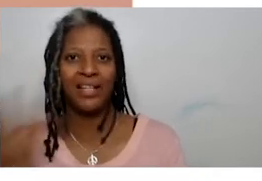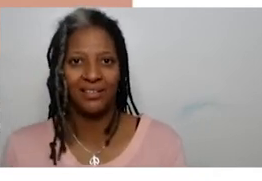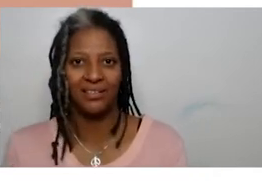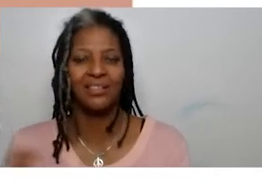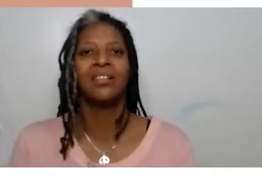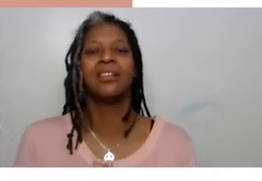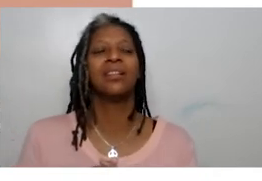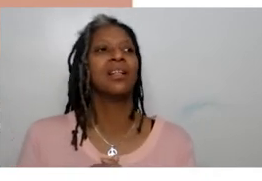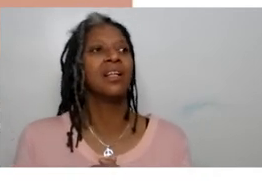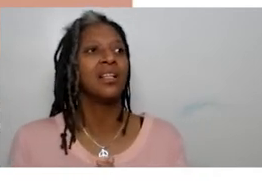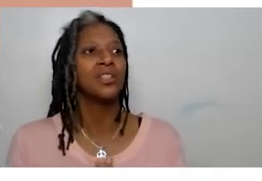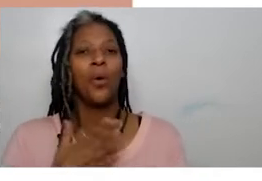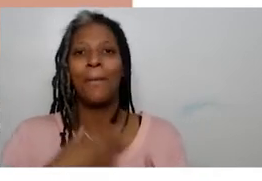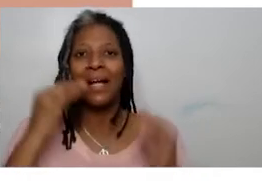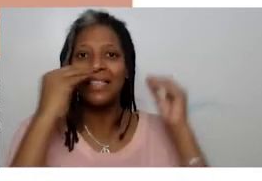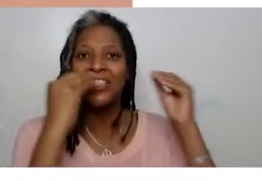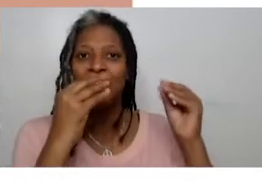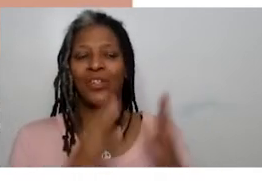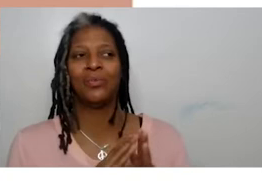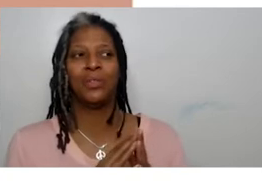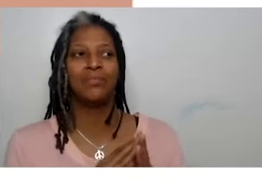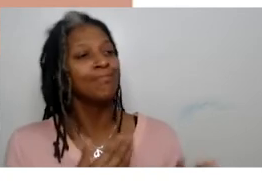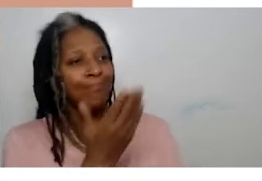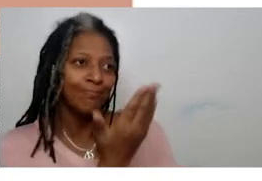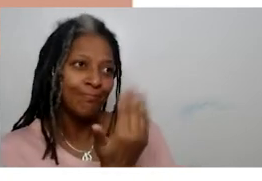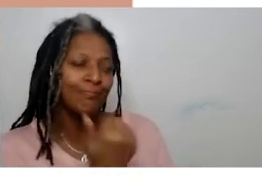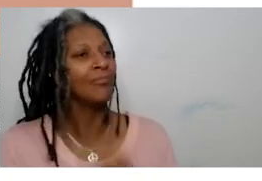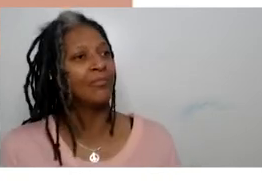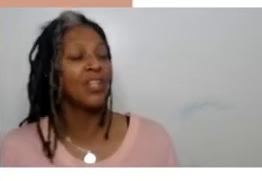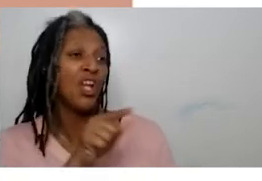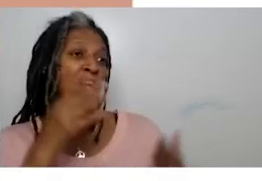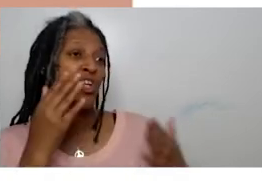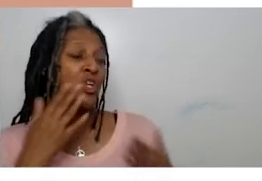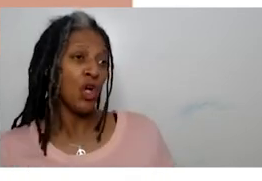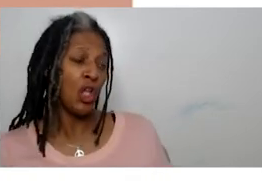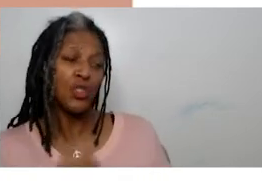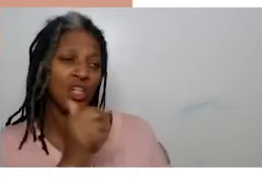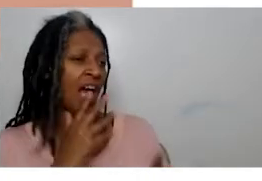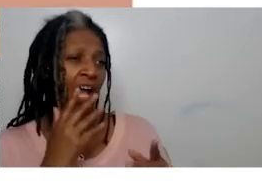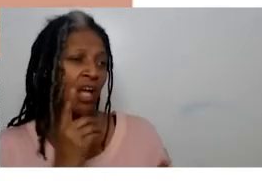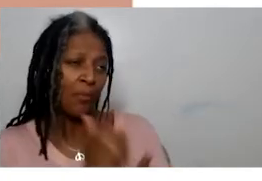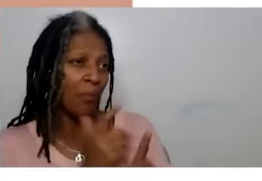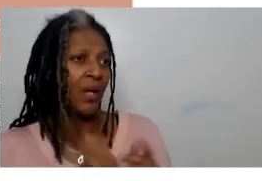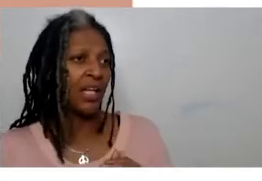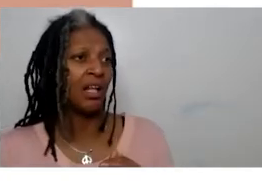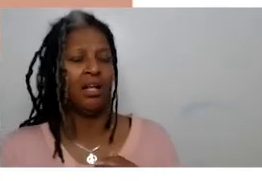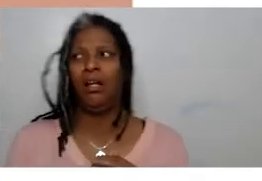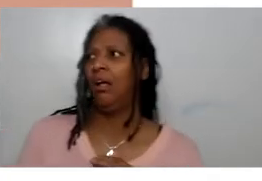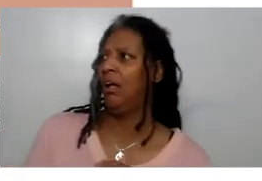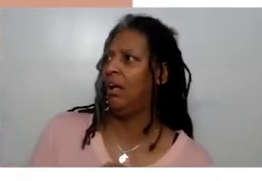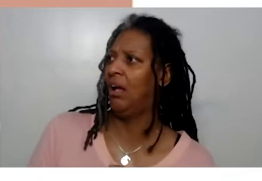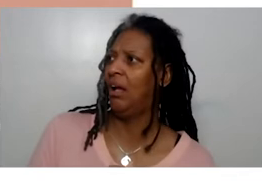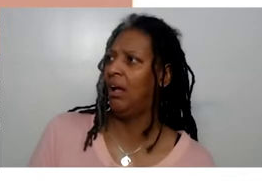Black, Latina, Asian American, and we all developed differently than our white